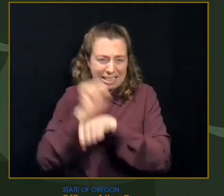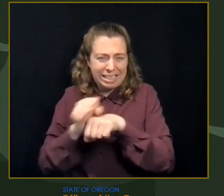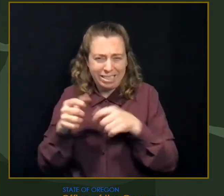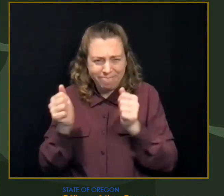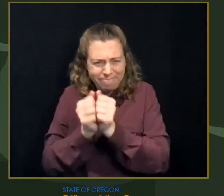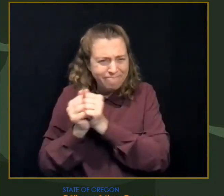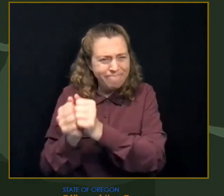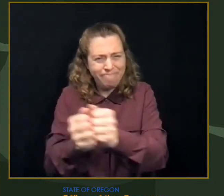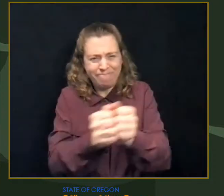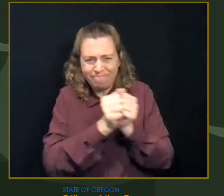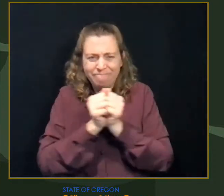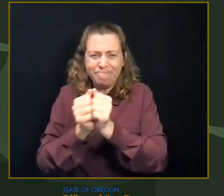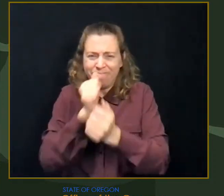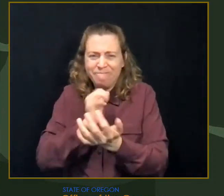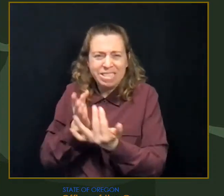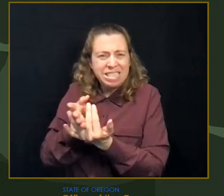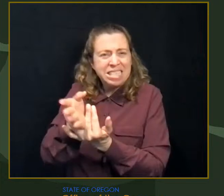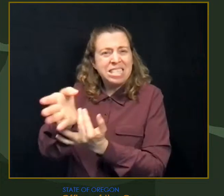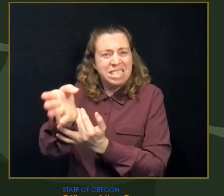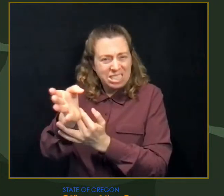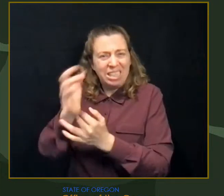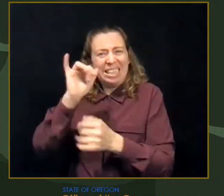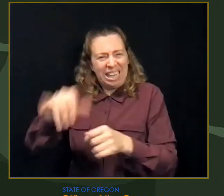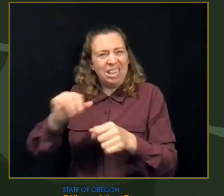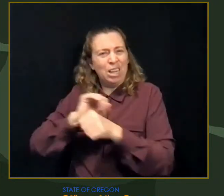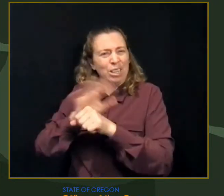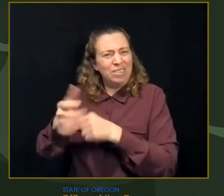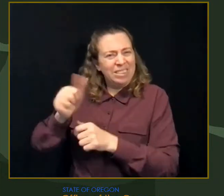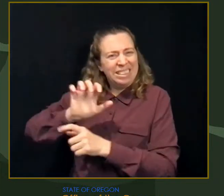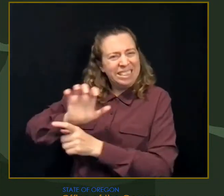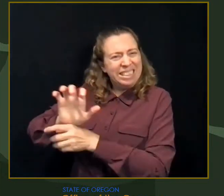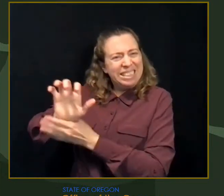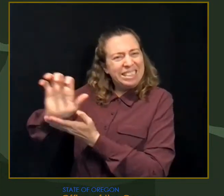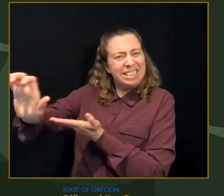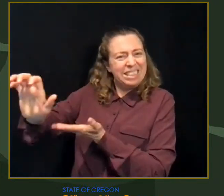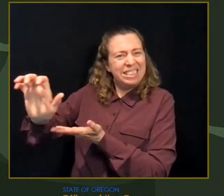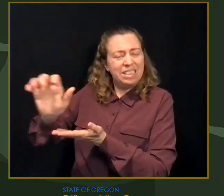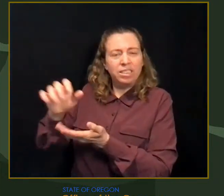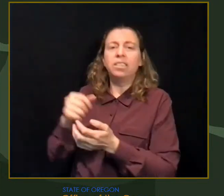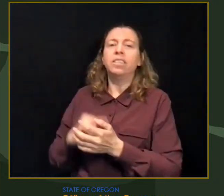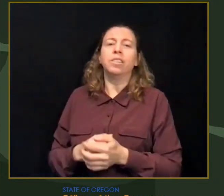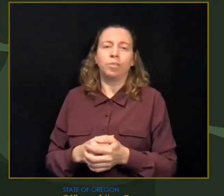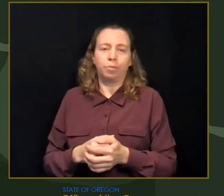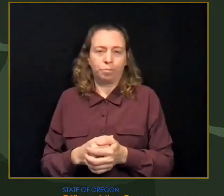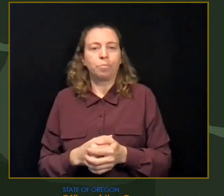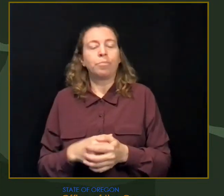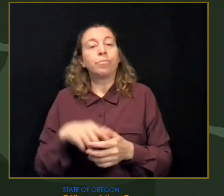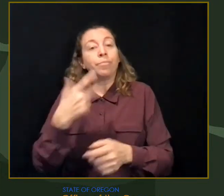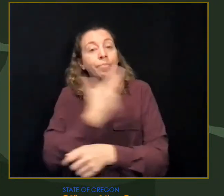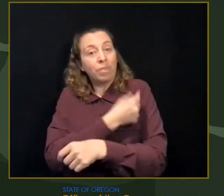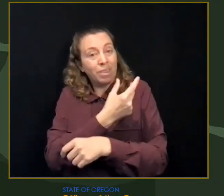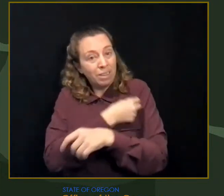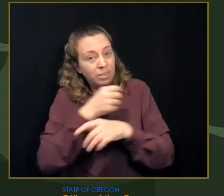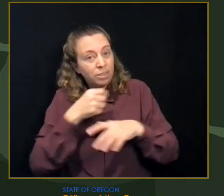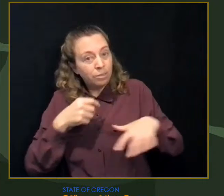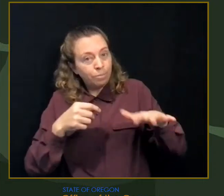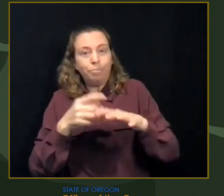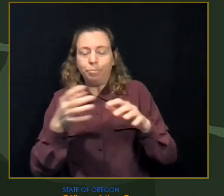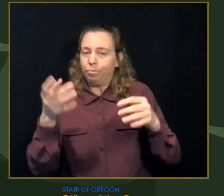help again today. We know vaccinations are the best way to protect yourself and your loved